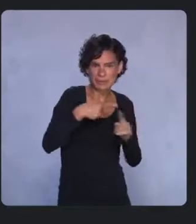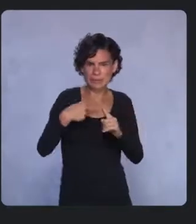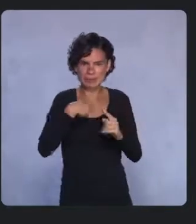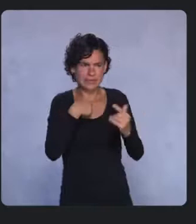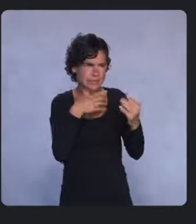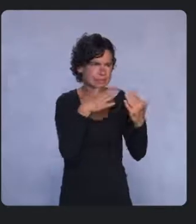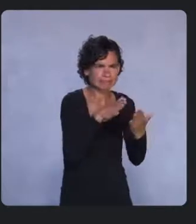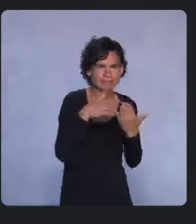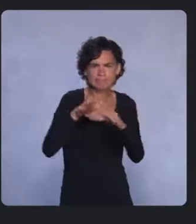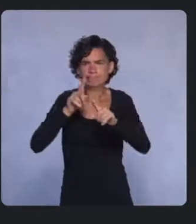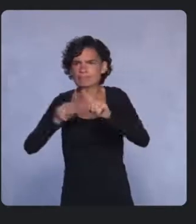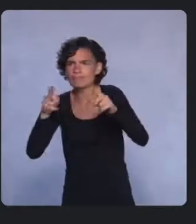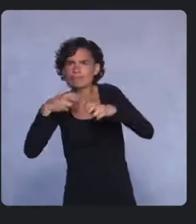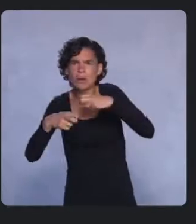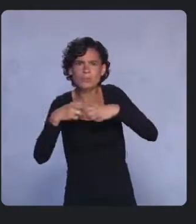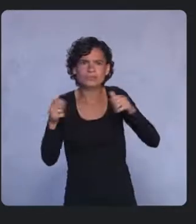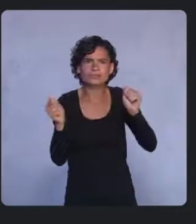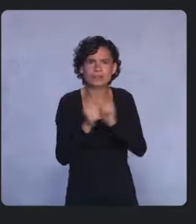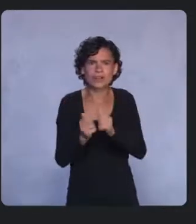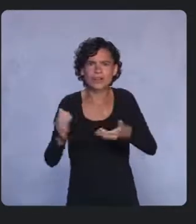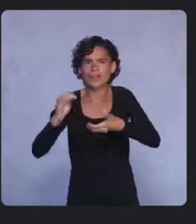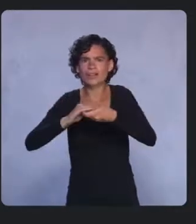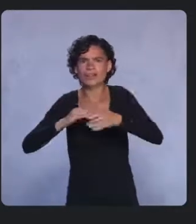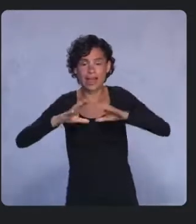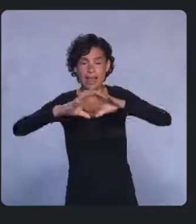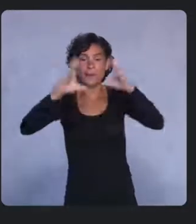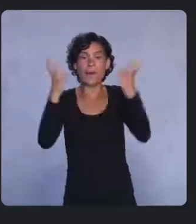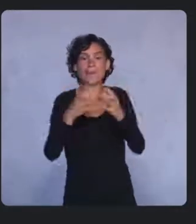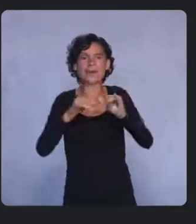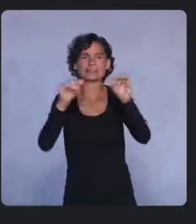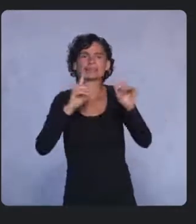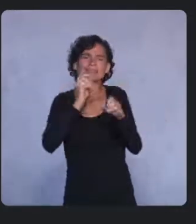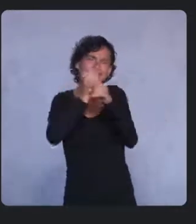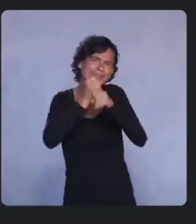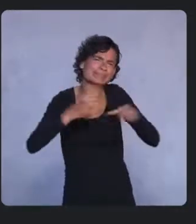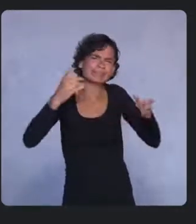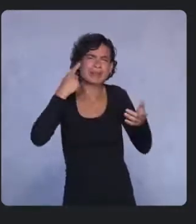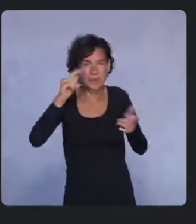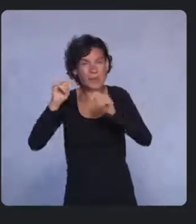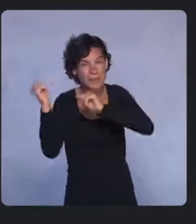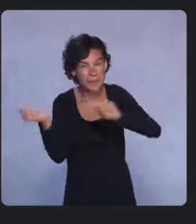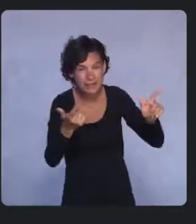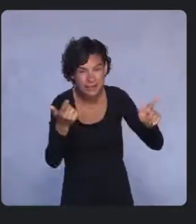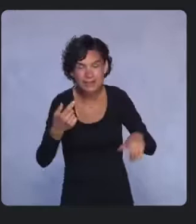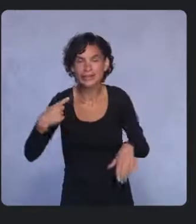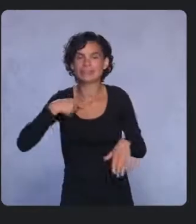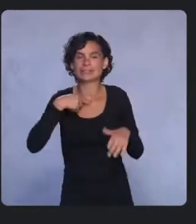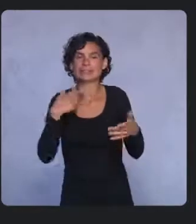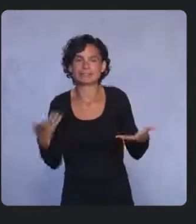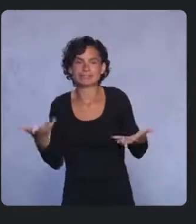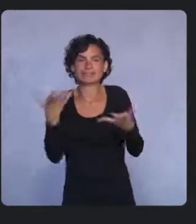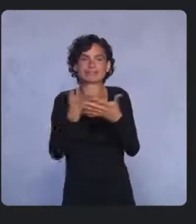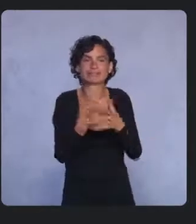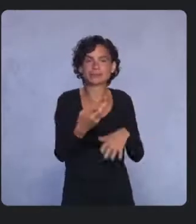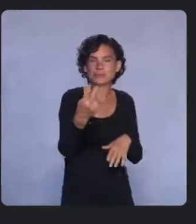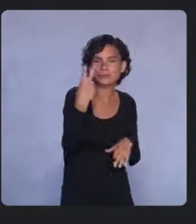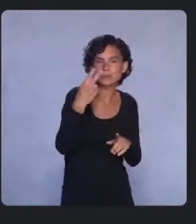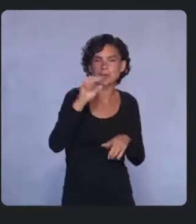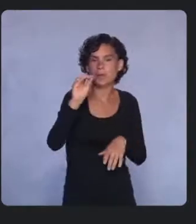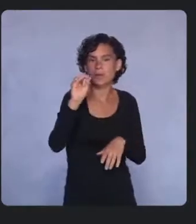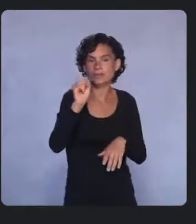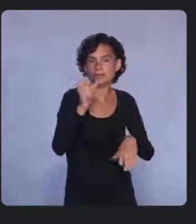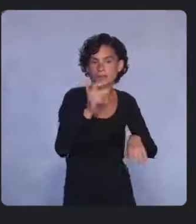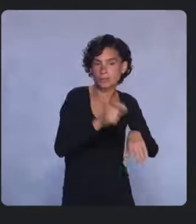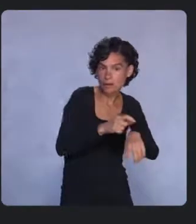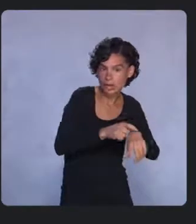has grown for everyone. And now we're combining the best of our 2 operating systems, Wear OS and